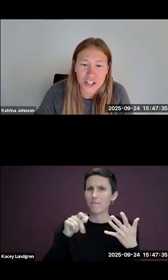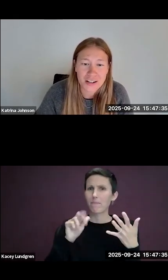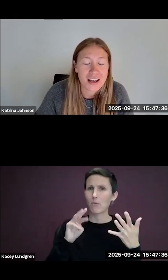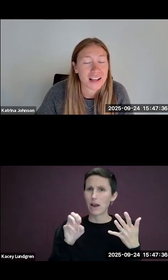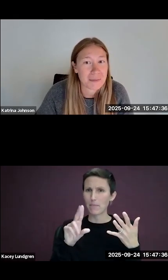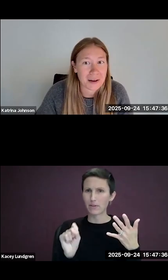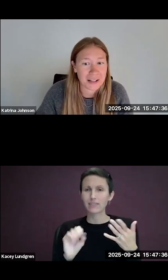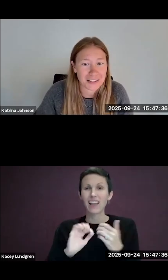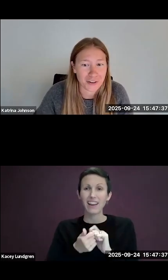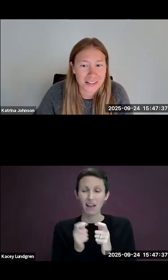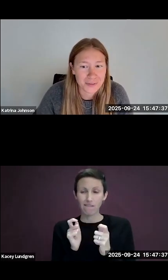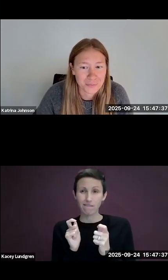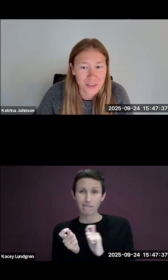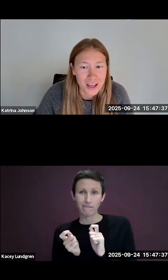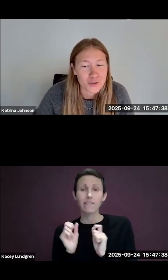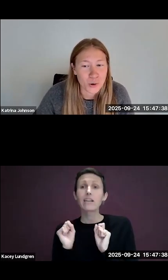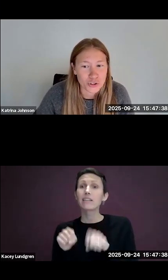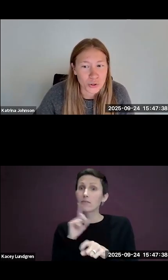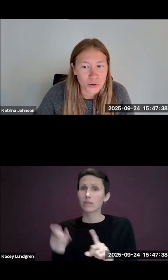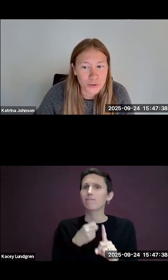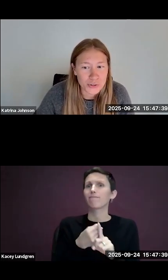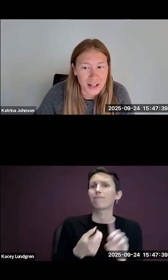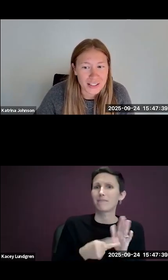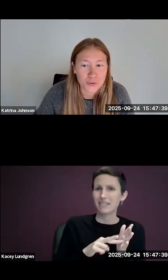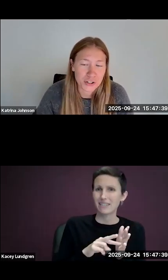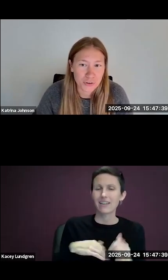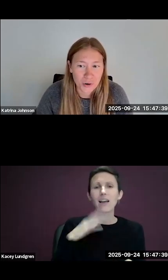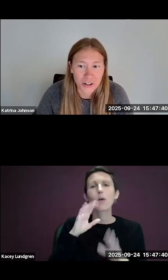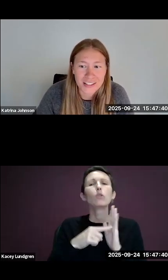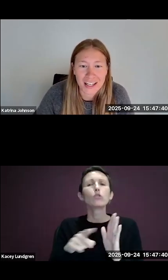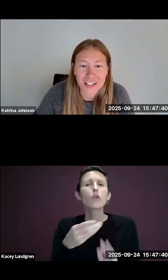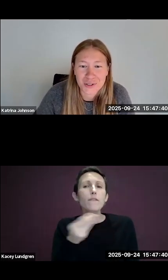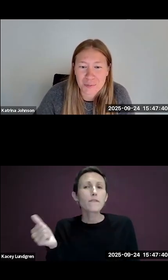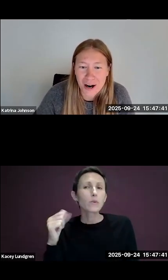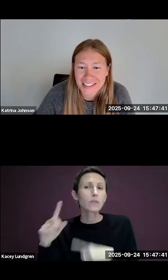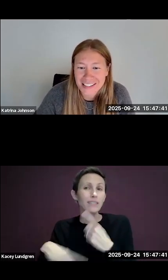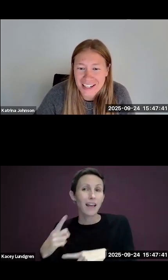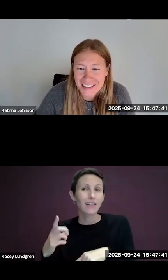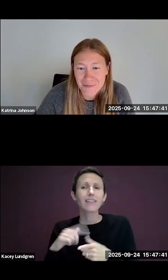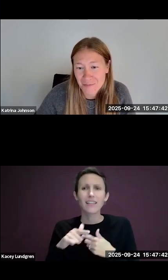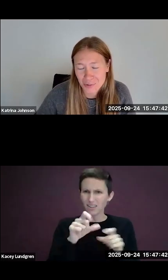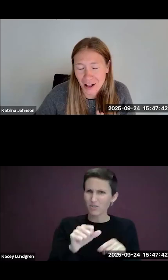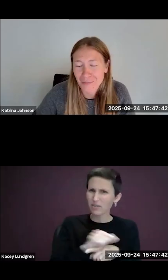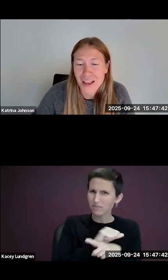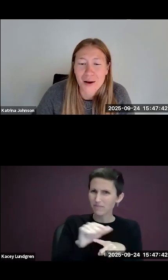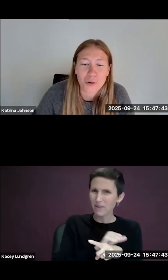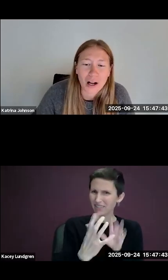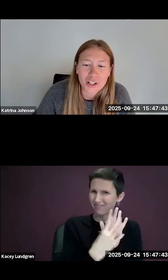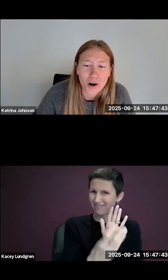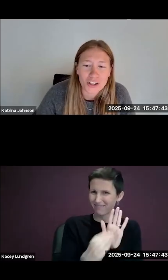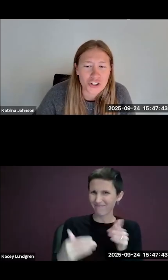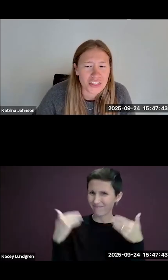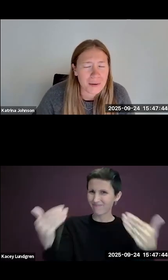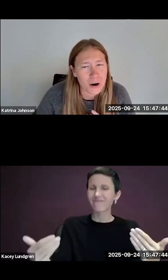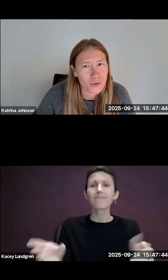language production can make a big difference. So I'll show you a few signs for different words and you can practice signing them as well. But